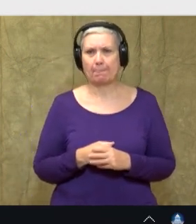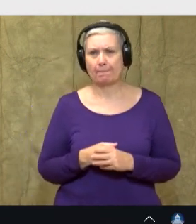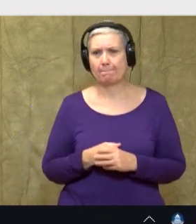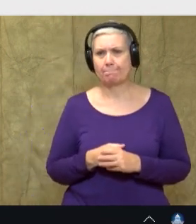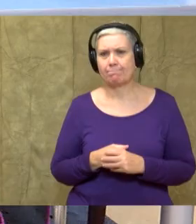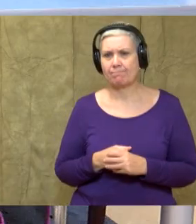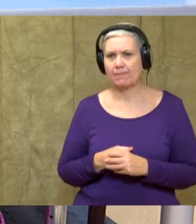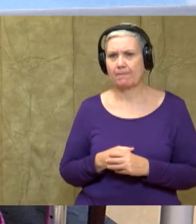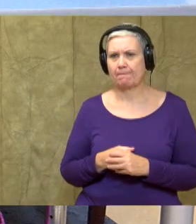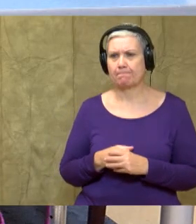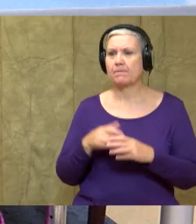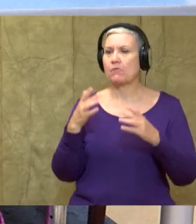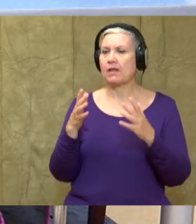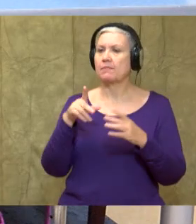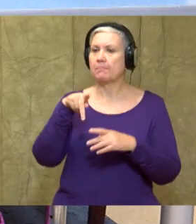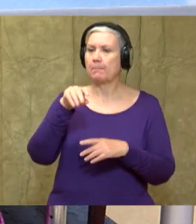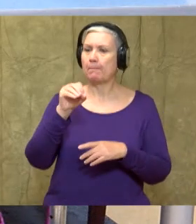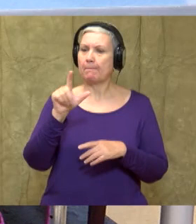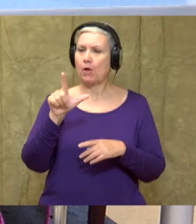So let's take a poll very quickly.